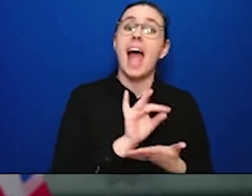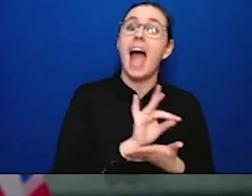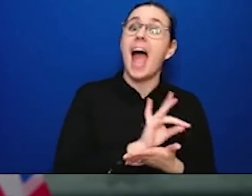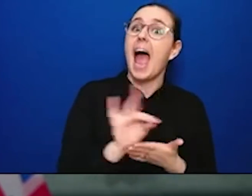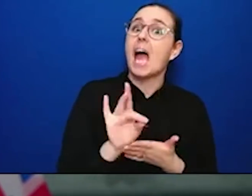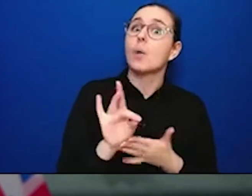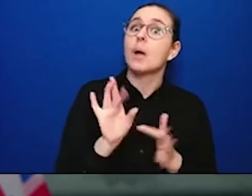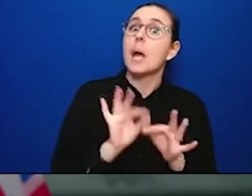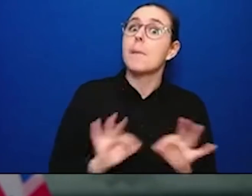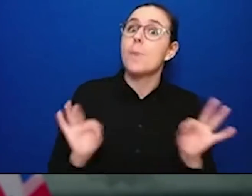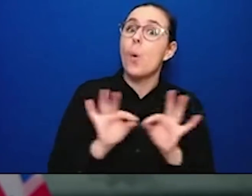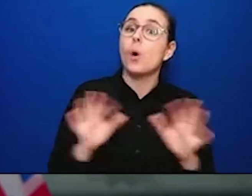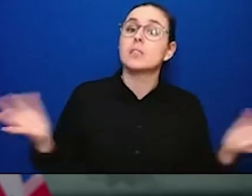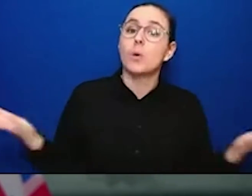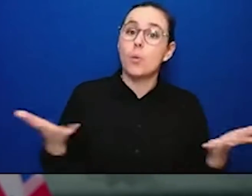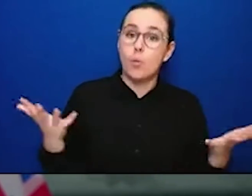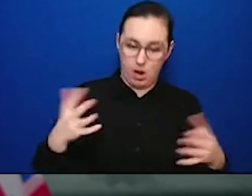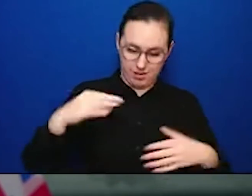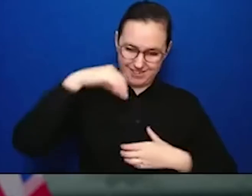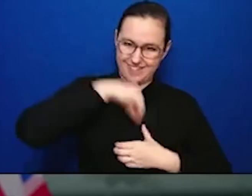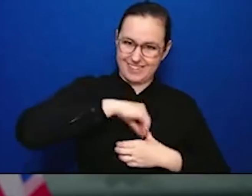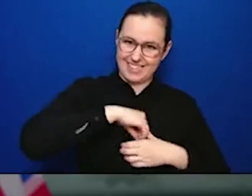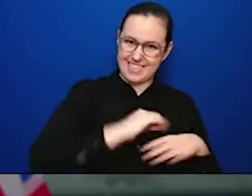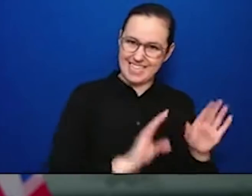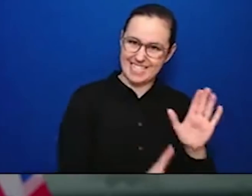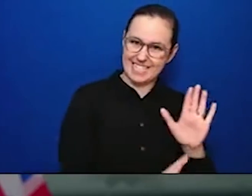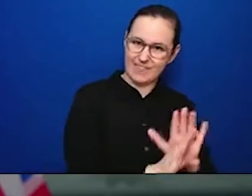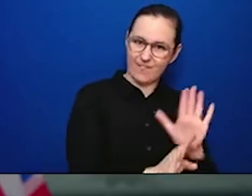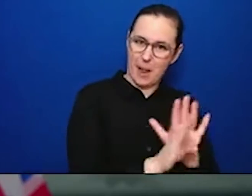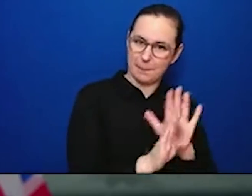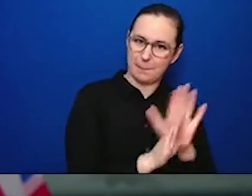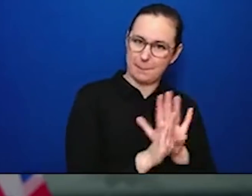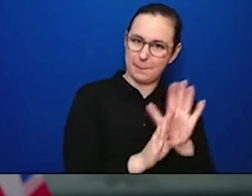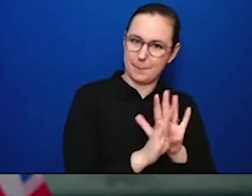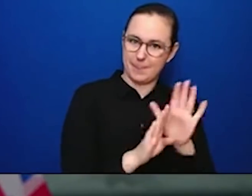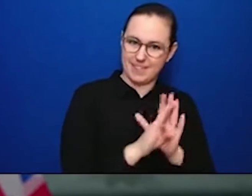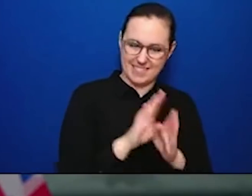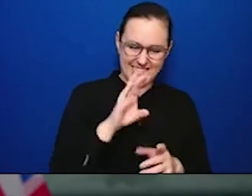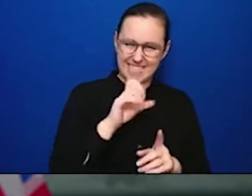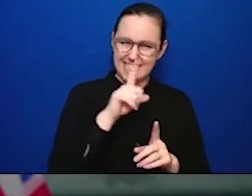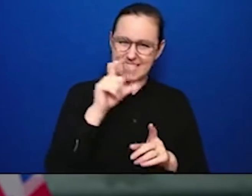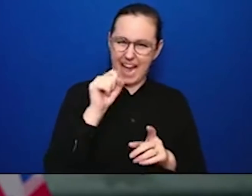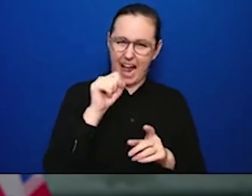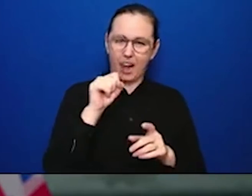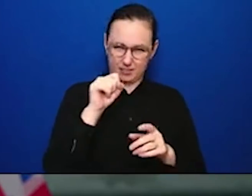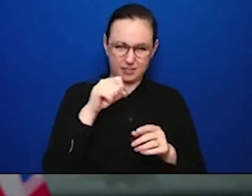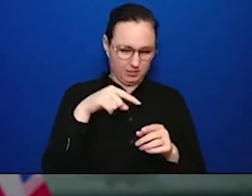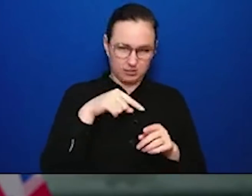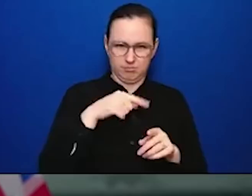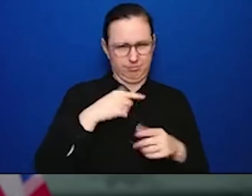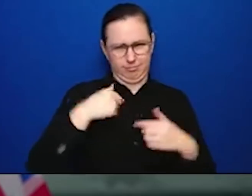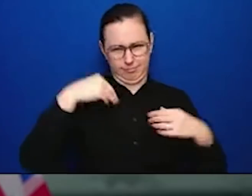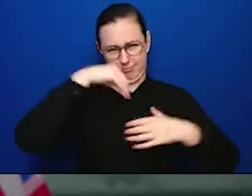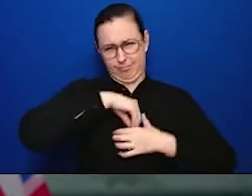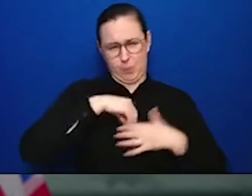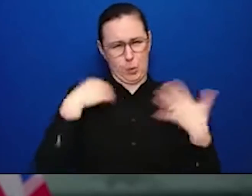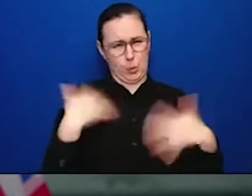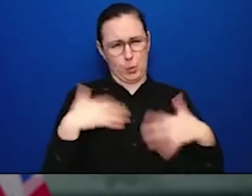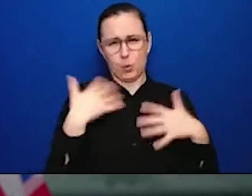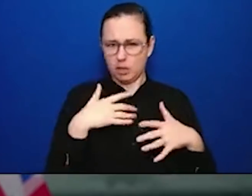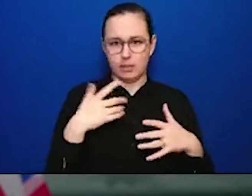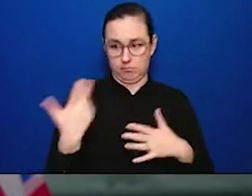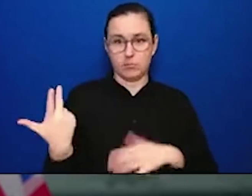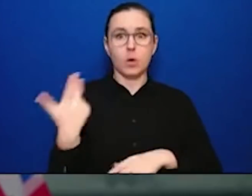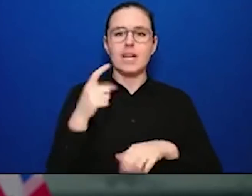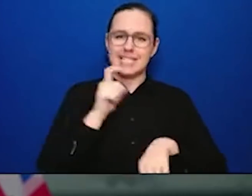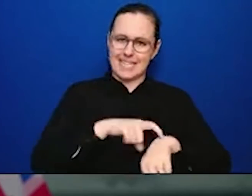response. And that takes time to develop. And it's very clearly shown in adults from the work that we've done here in